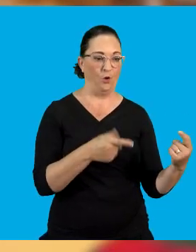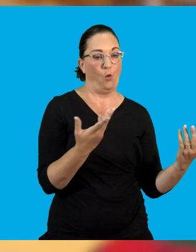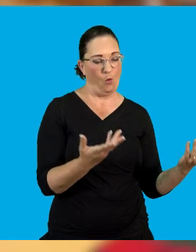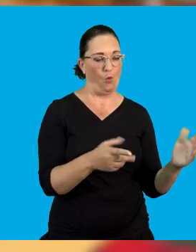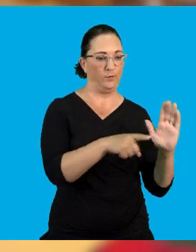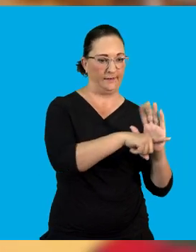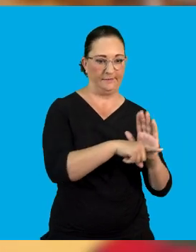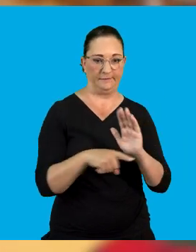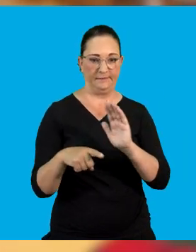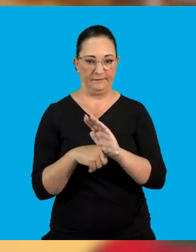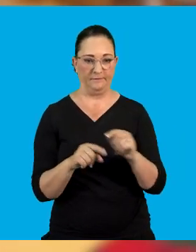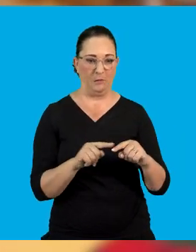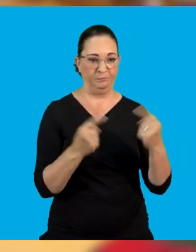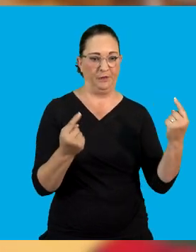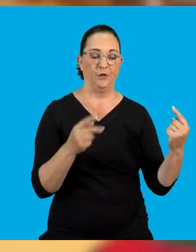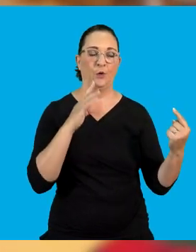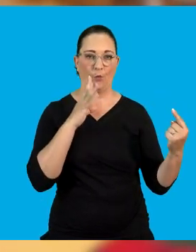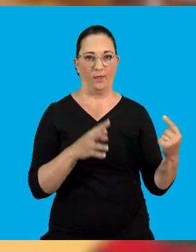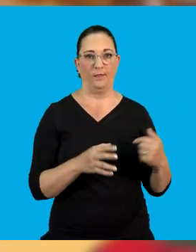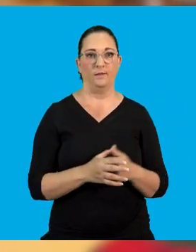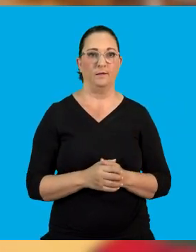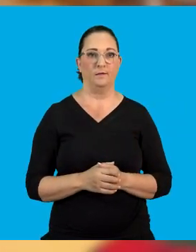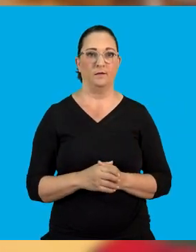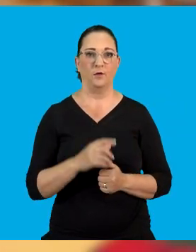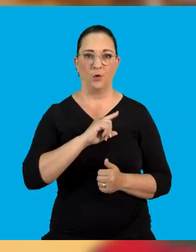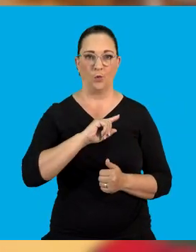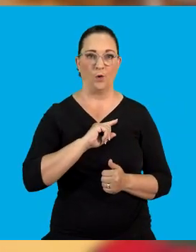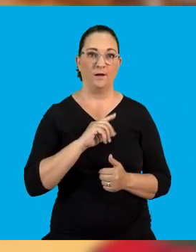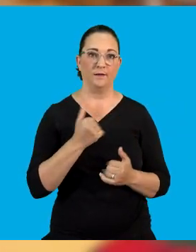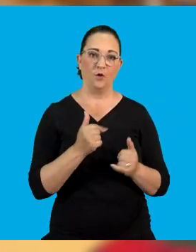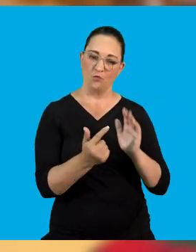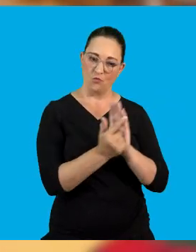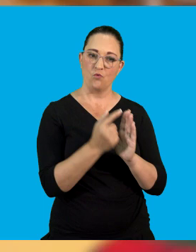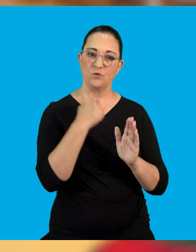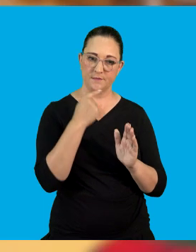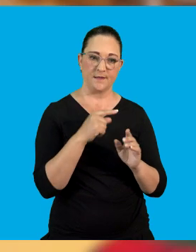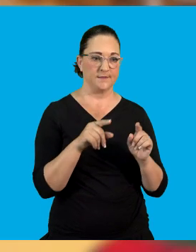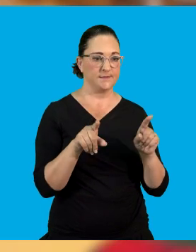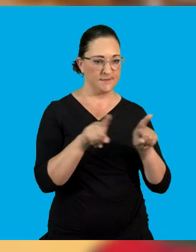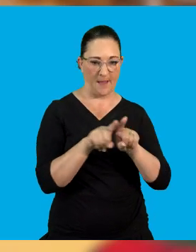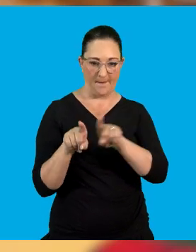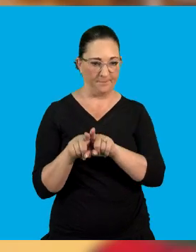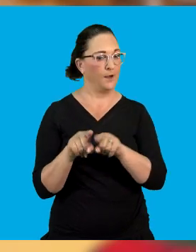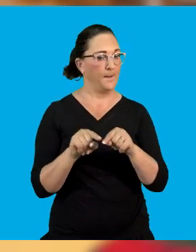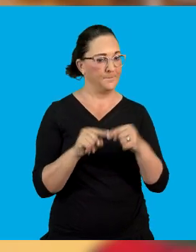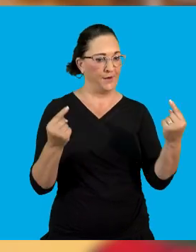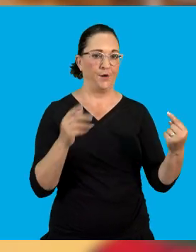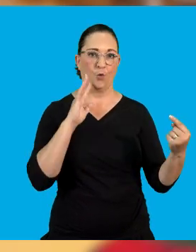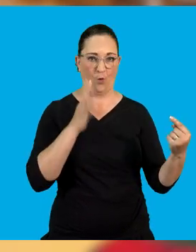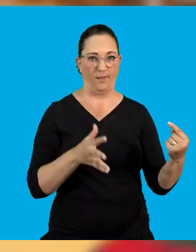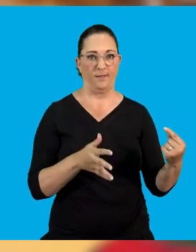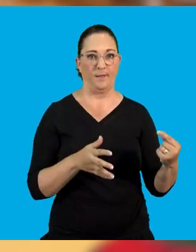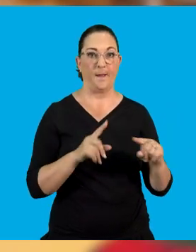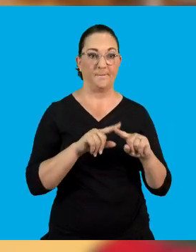charged subatomic particles, they're going to repel each other because the law states that like charges repel. Same applies